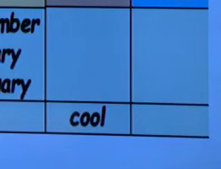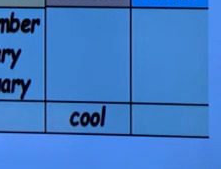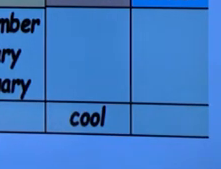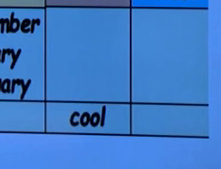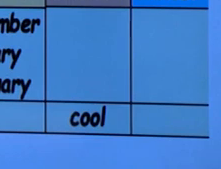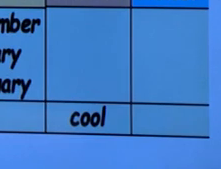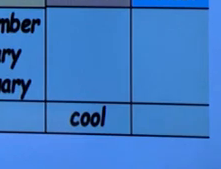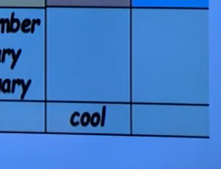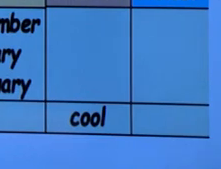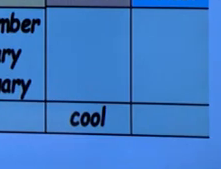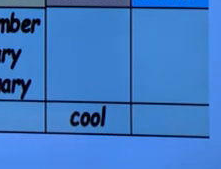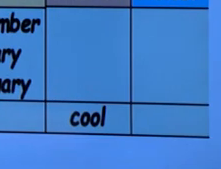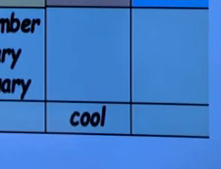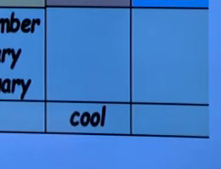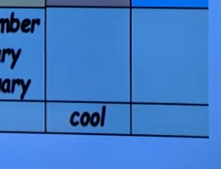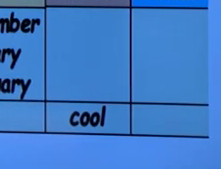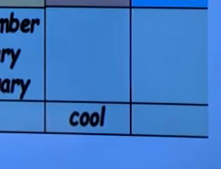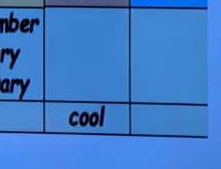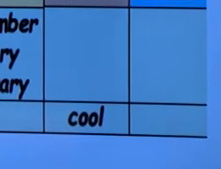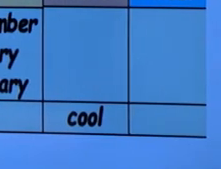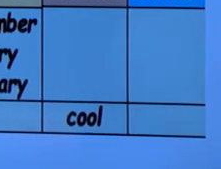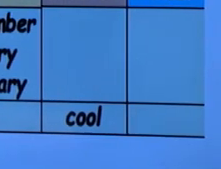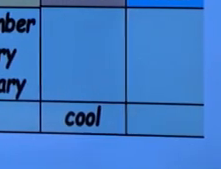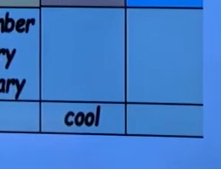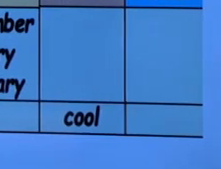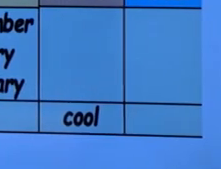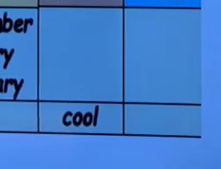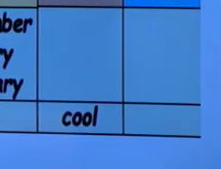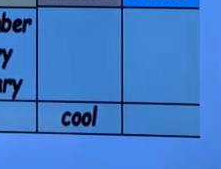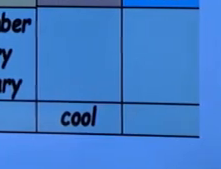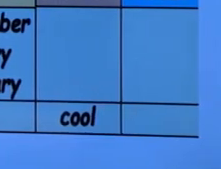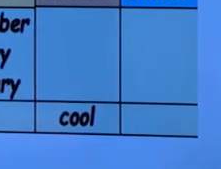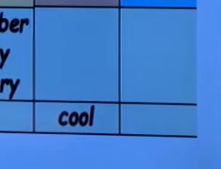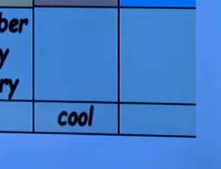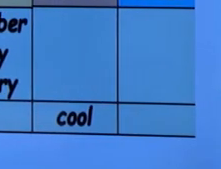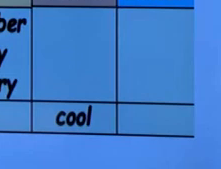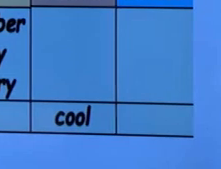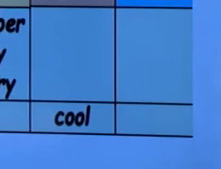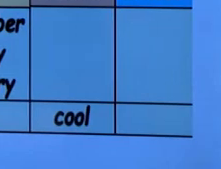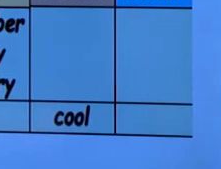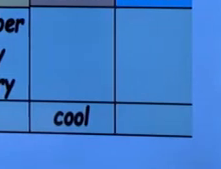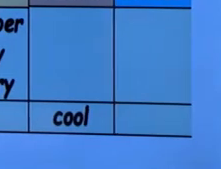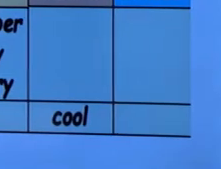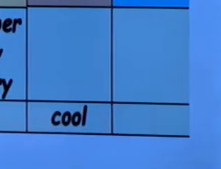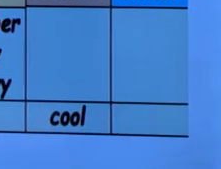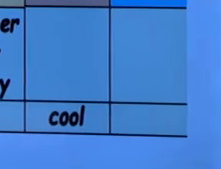in Uzbekistan, and let's compare it with Australian. Demak, O'zbekiston bilan Avstraliyaning